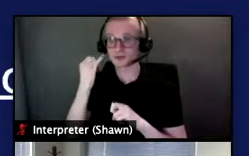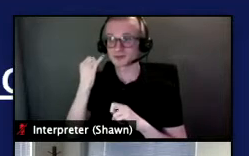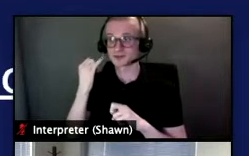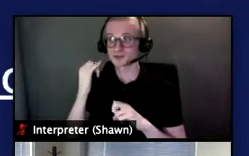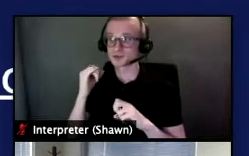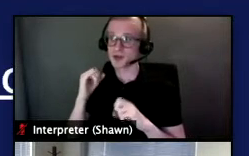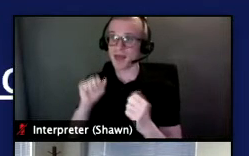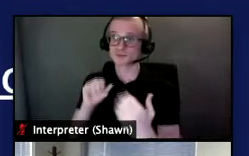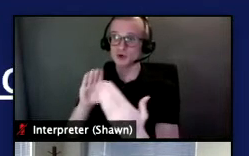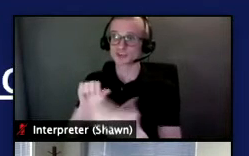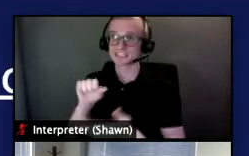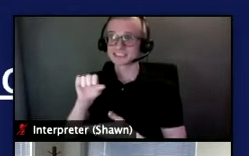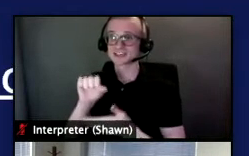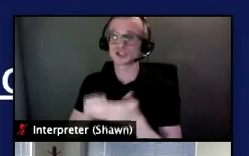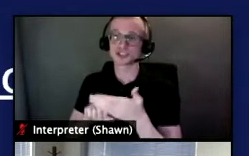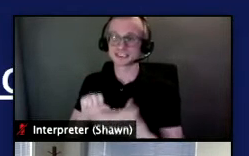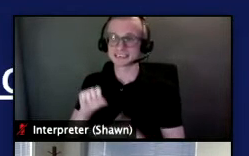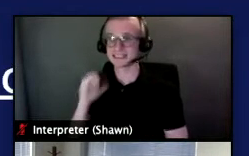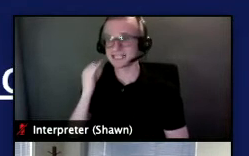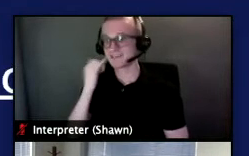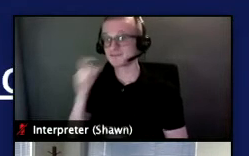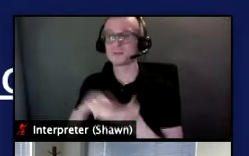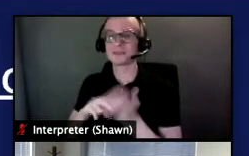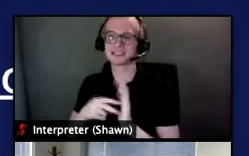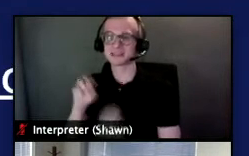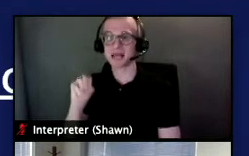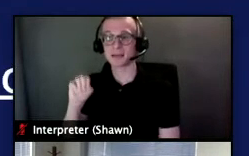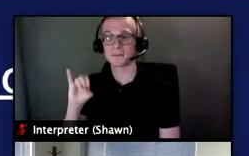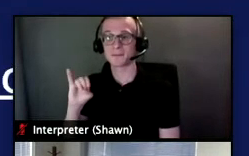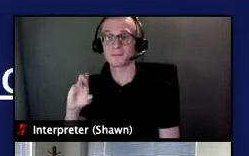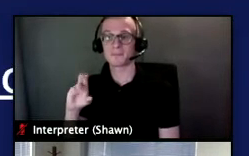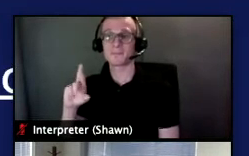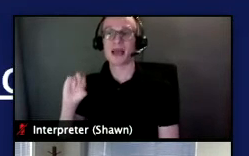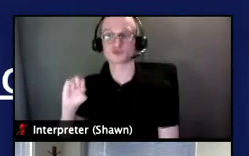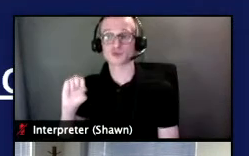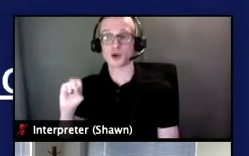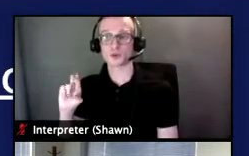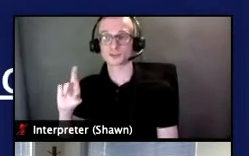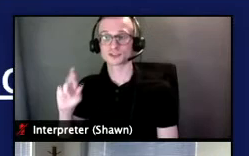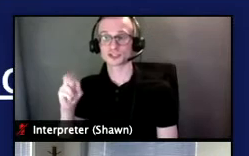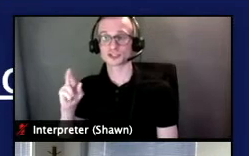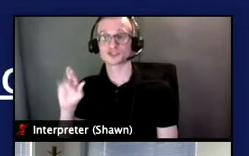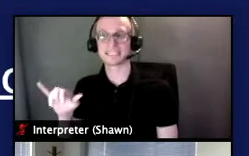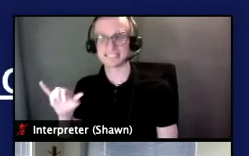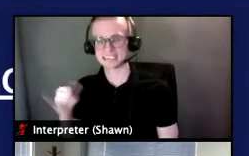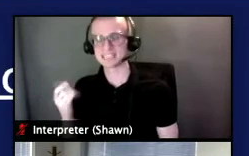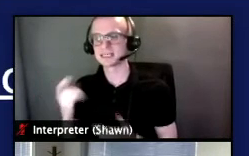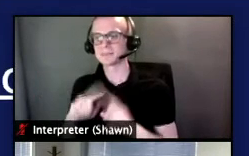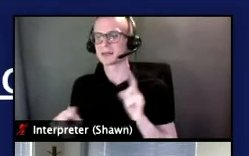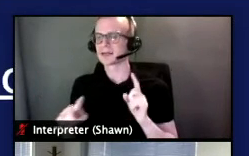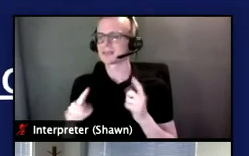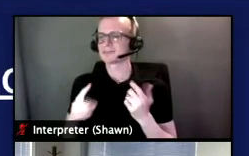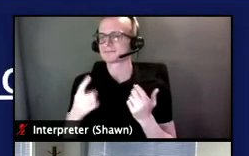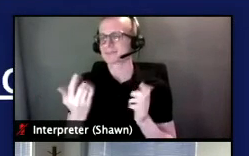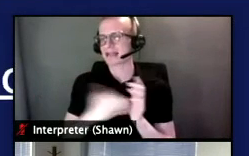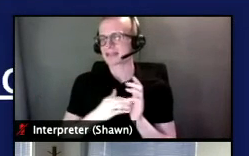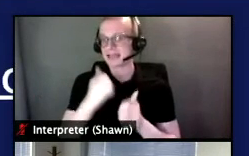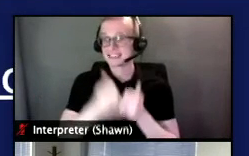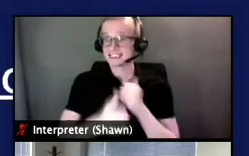are opportunities that, what we do for Baca County versus Huerfano